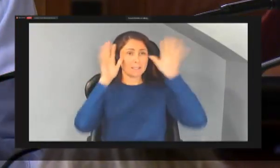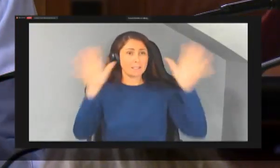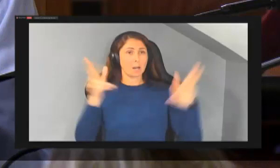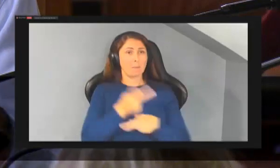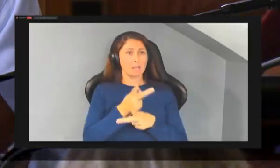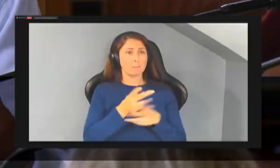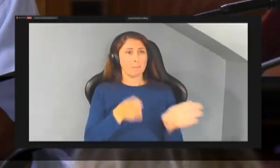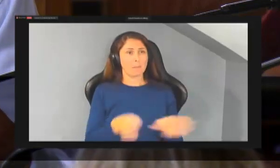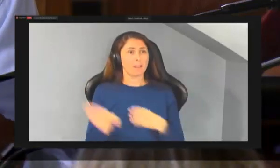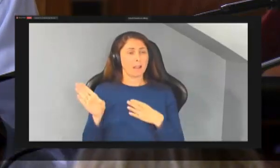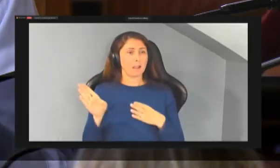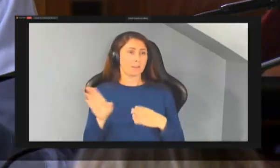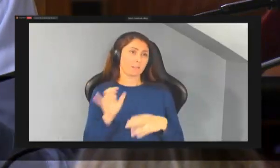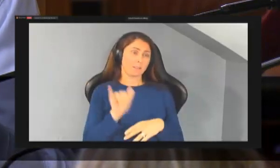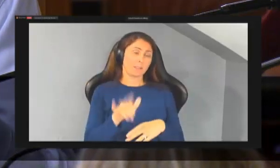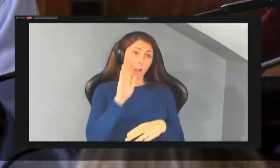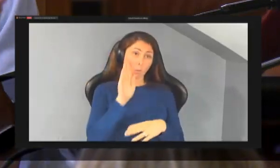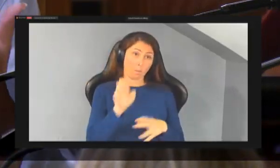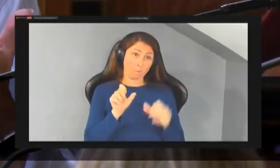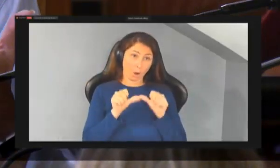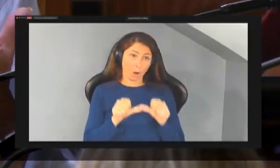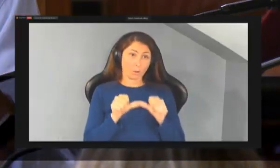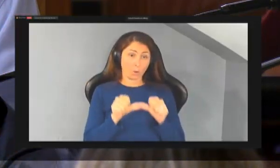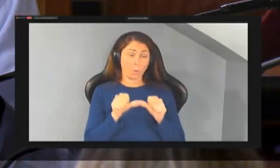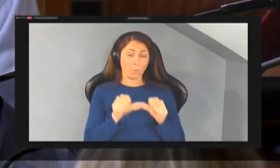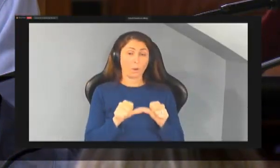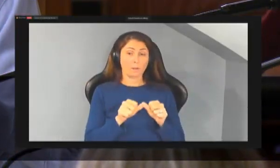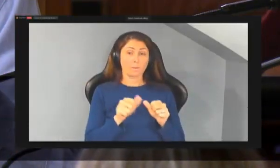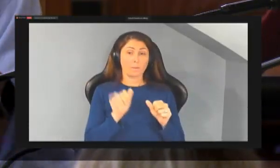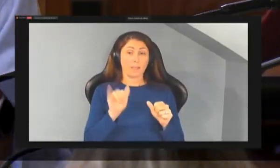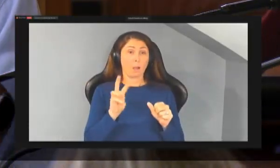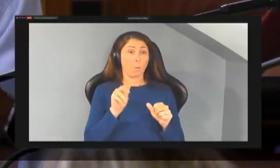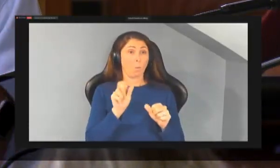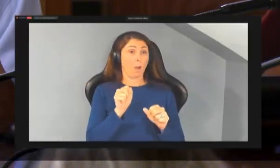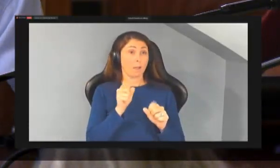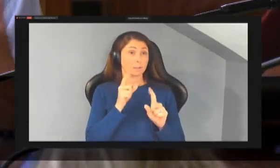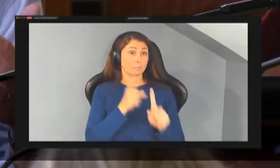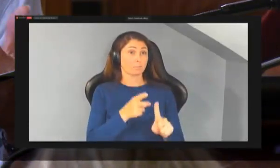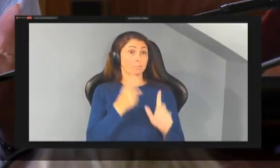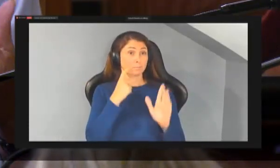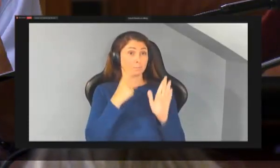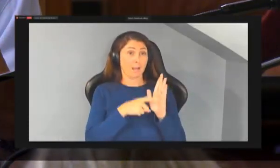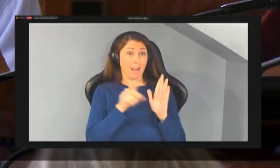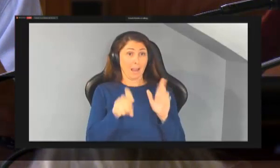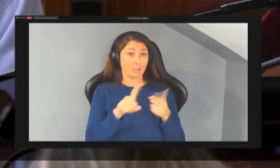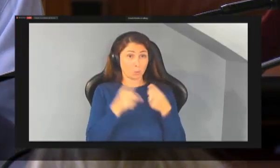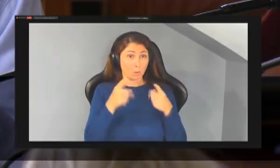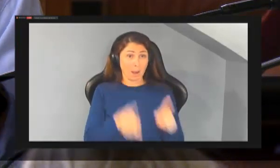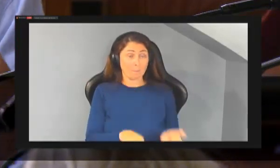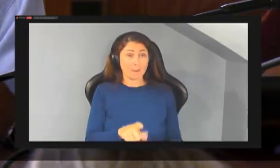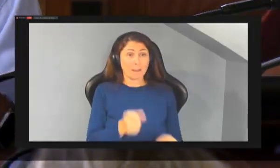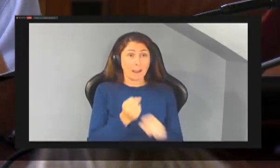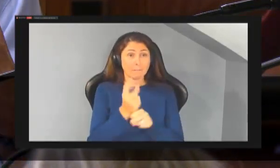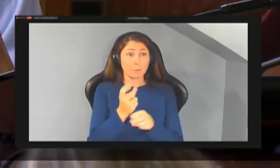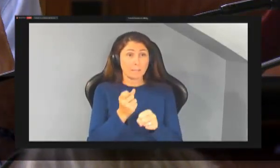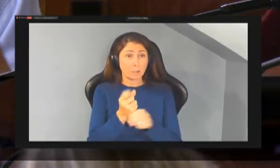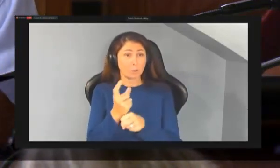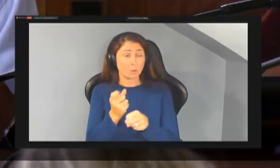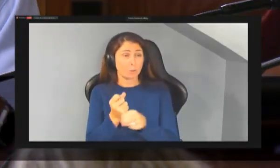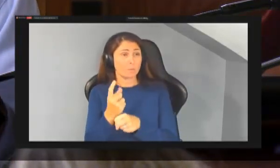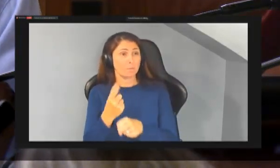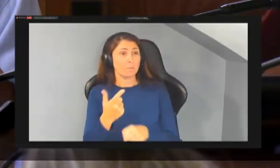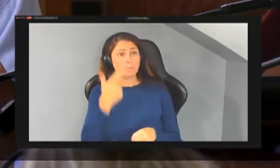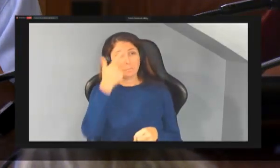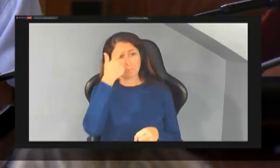which would be ongoing. And as was pointed out, it has to happen every year. Because of the